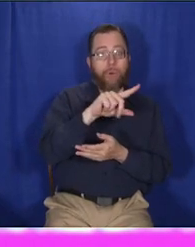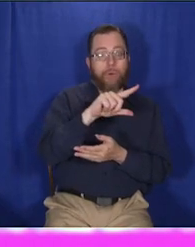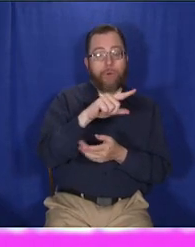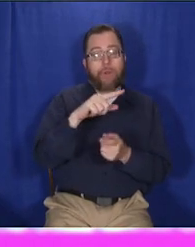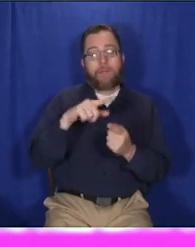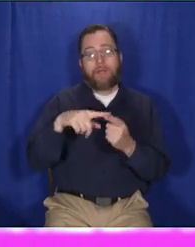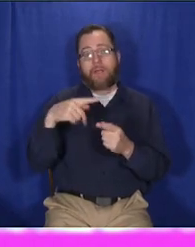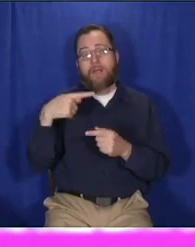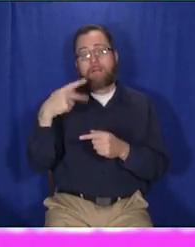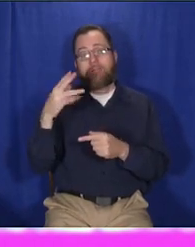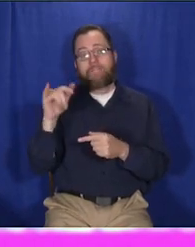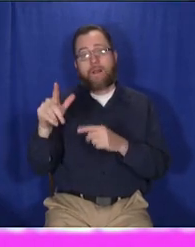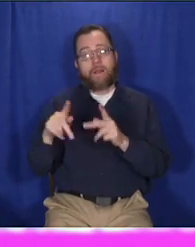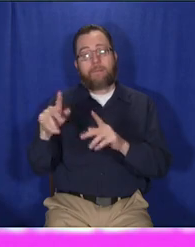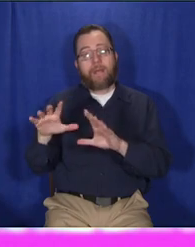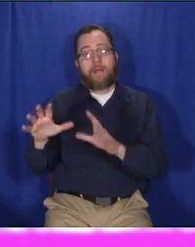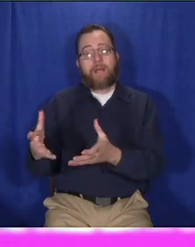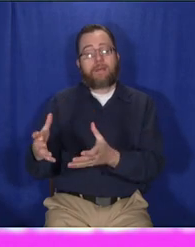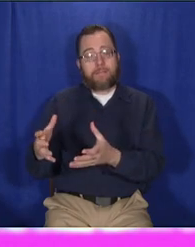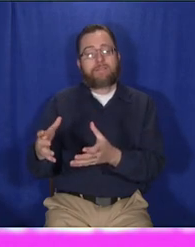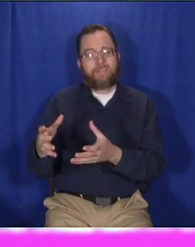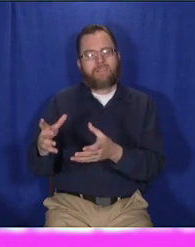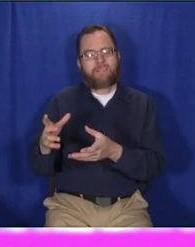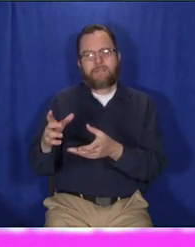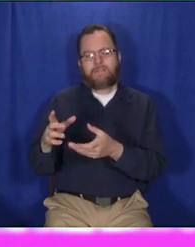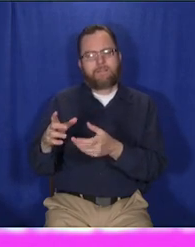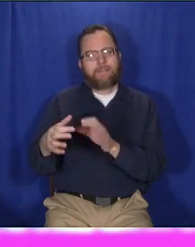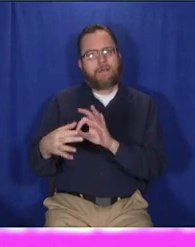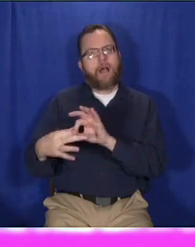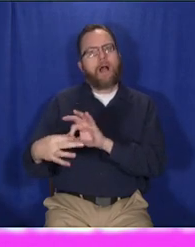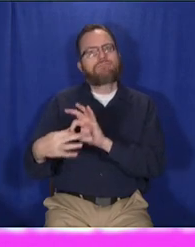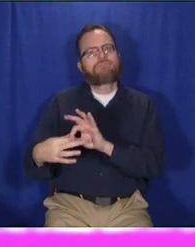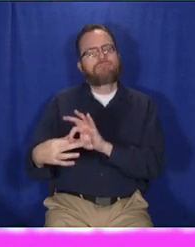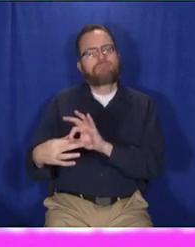that continued even after Paul moved away. And so in